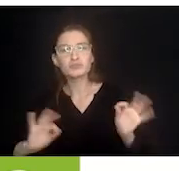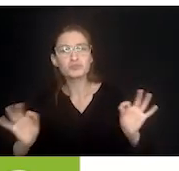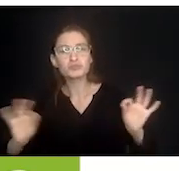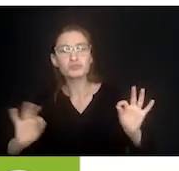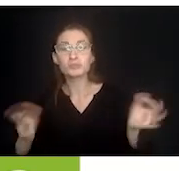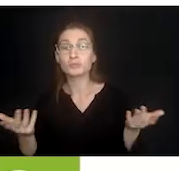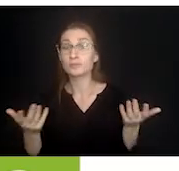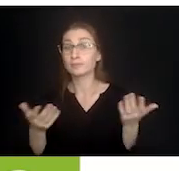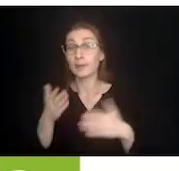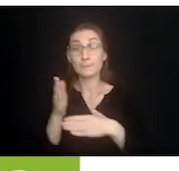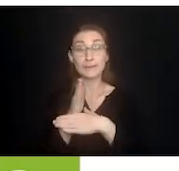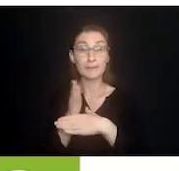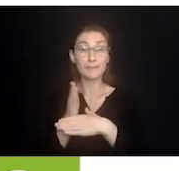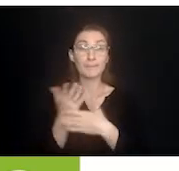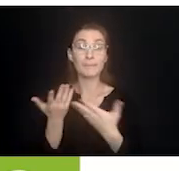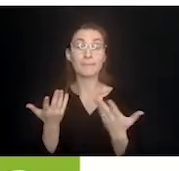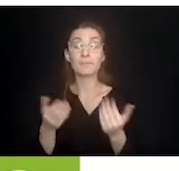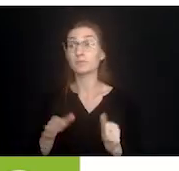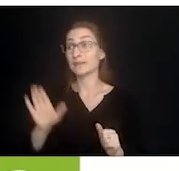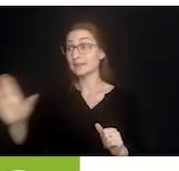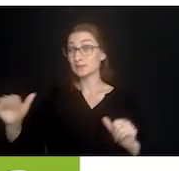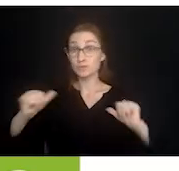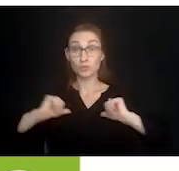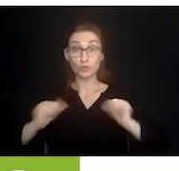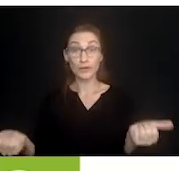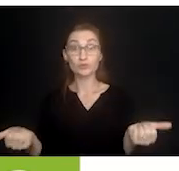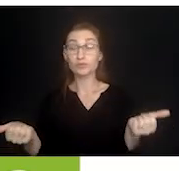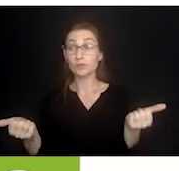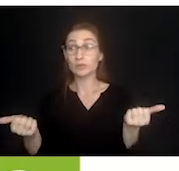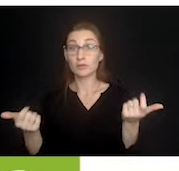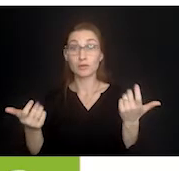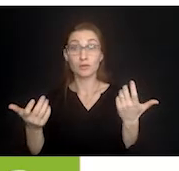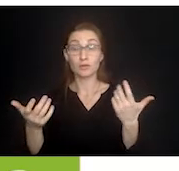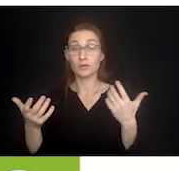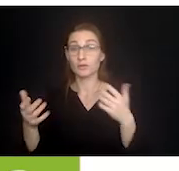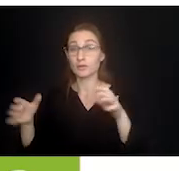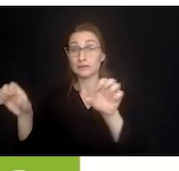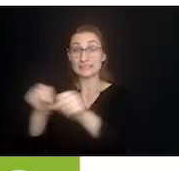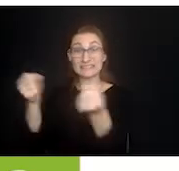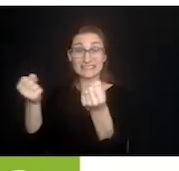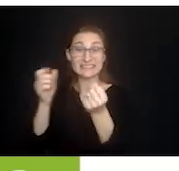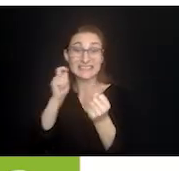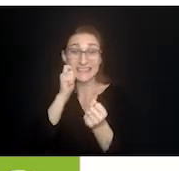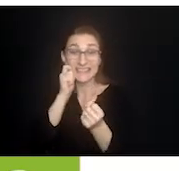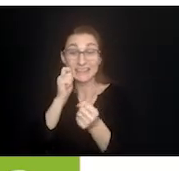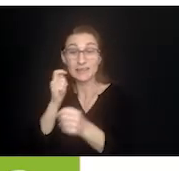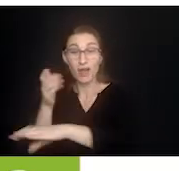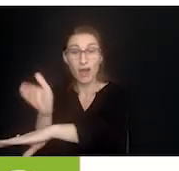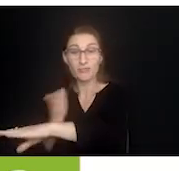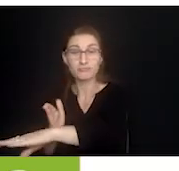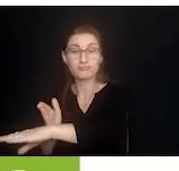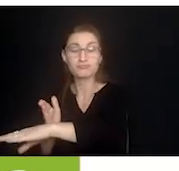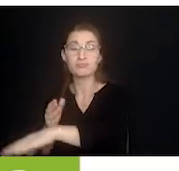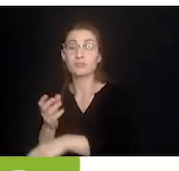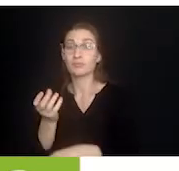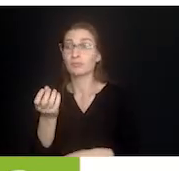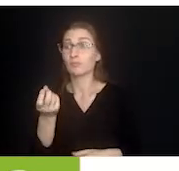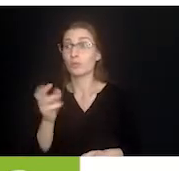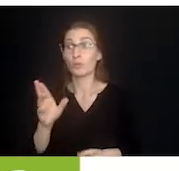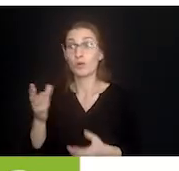it light, medium, or intense? In other words, did his aggression towards others break